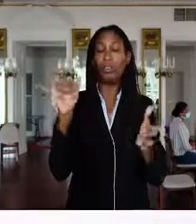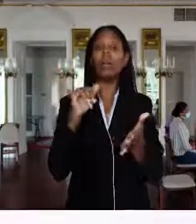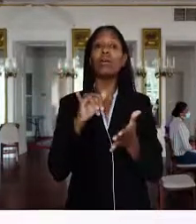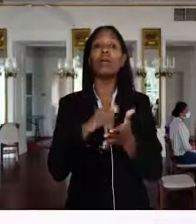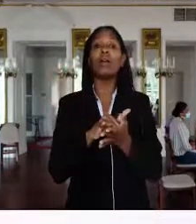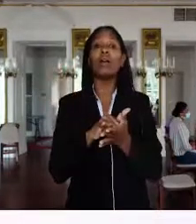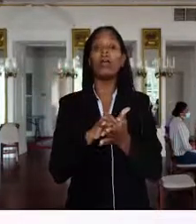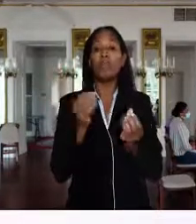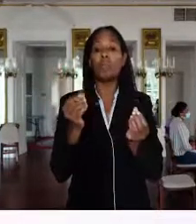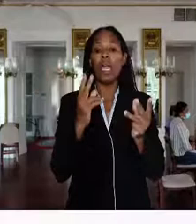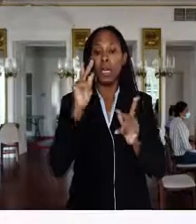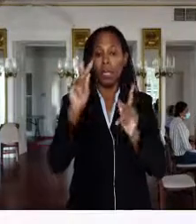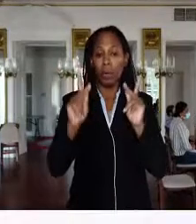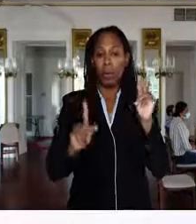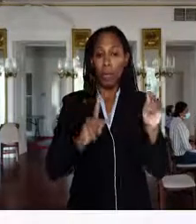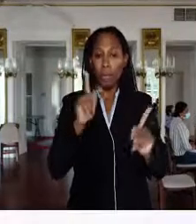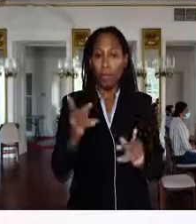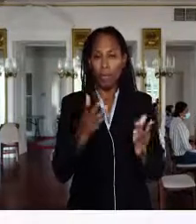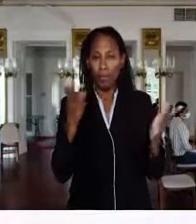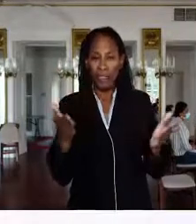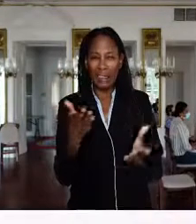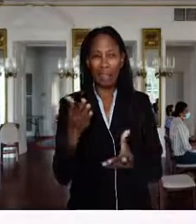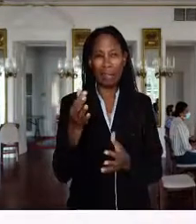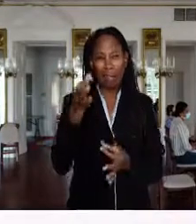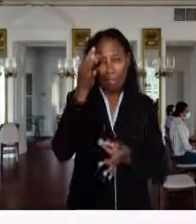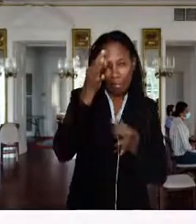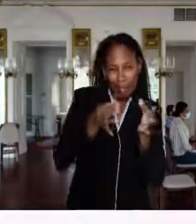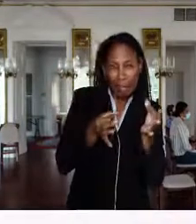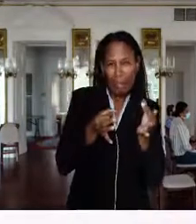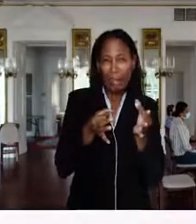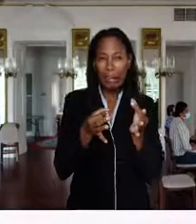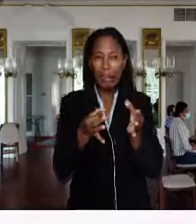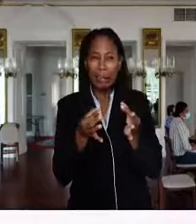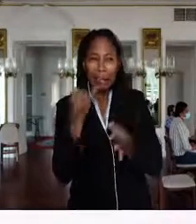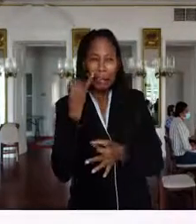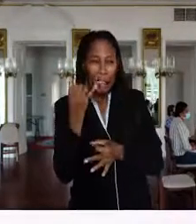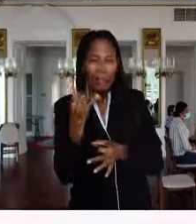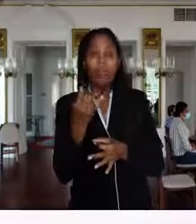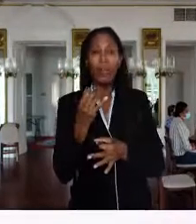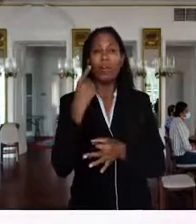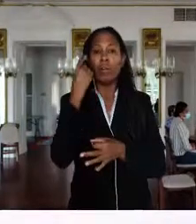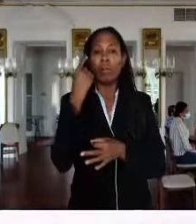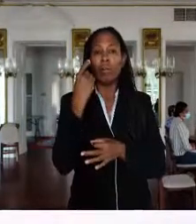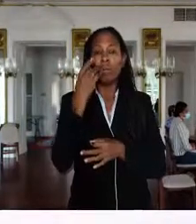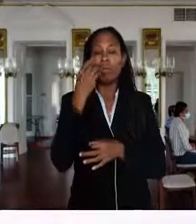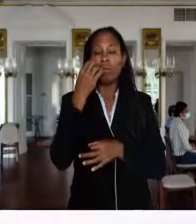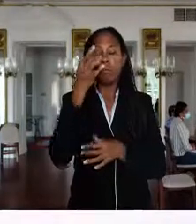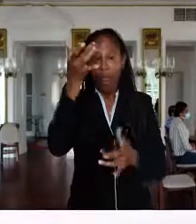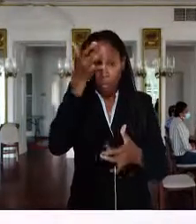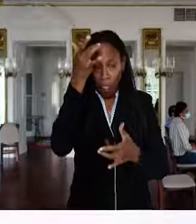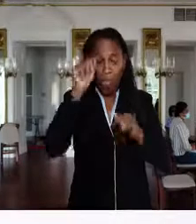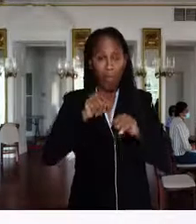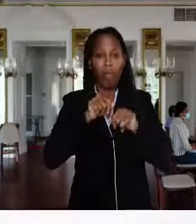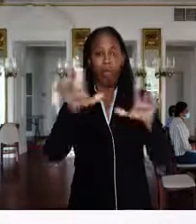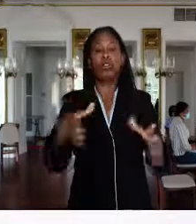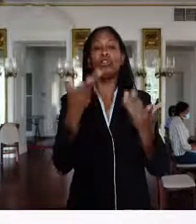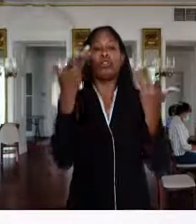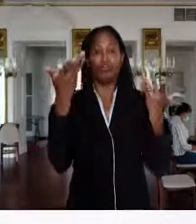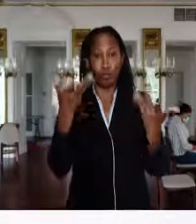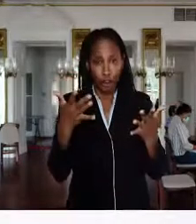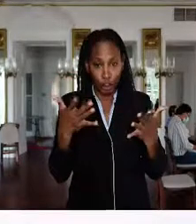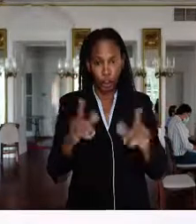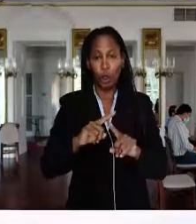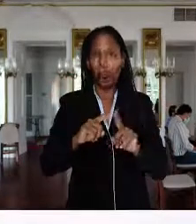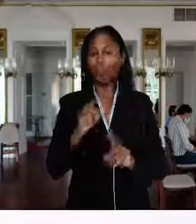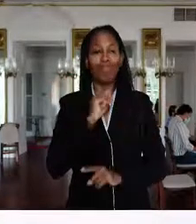that a large segment of our population is still behaving as if the pandemic has ended. I was sitting on my porch upstairs yesterday